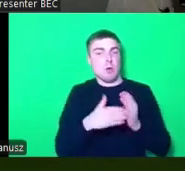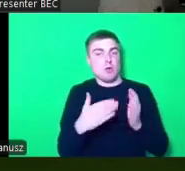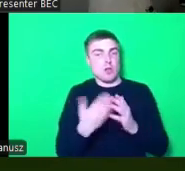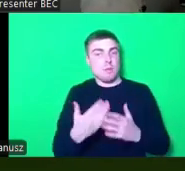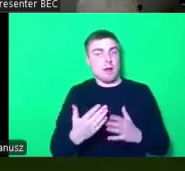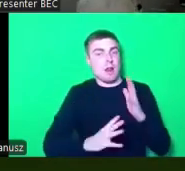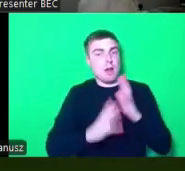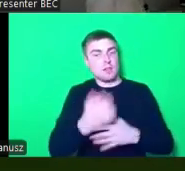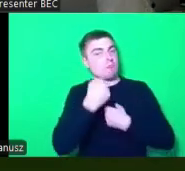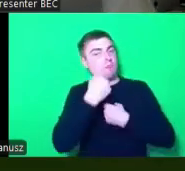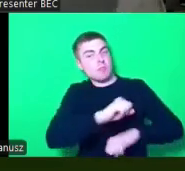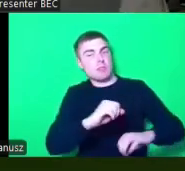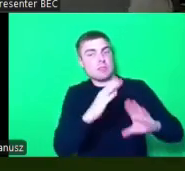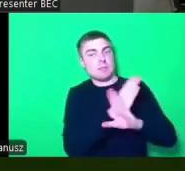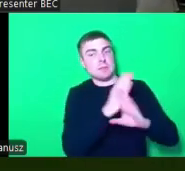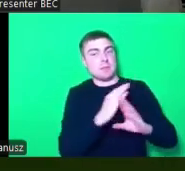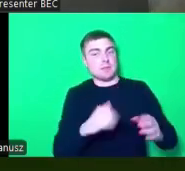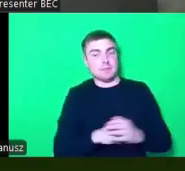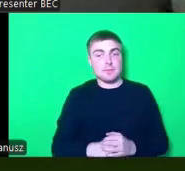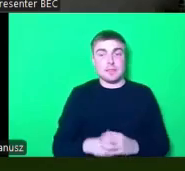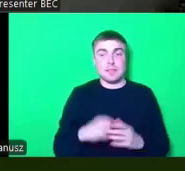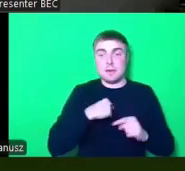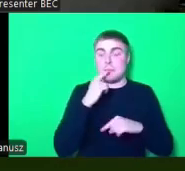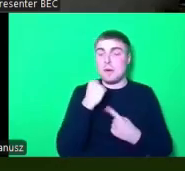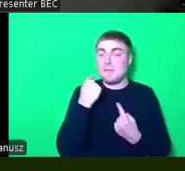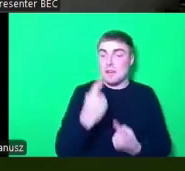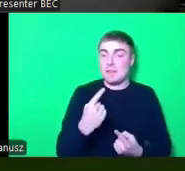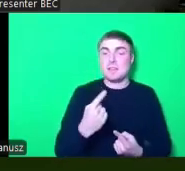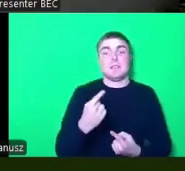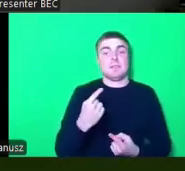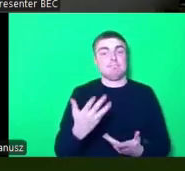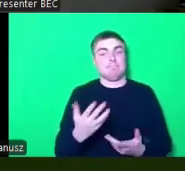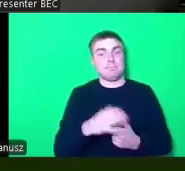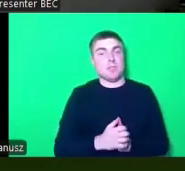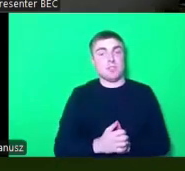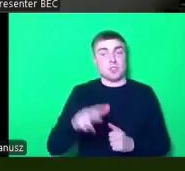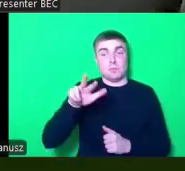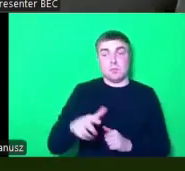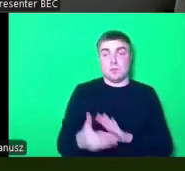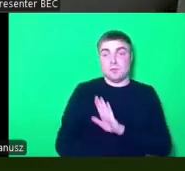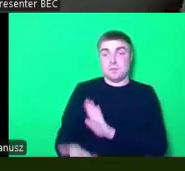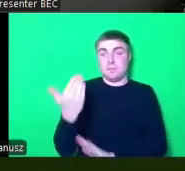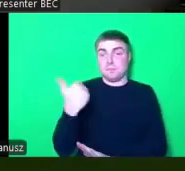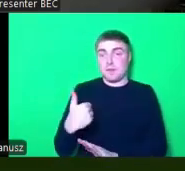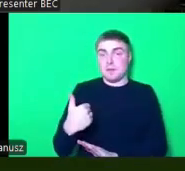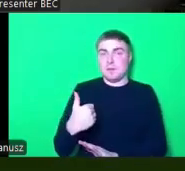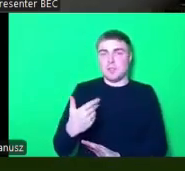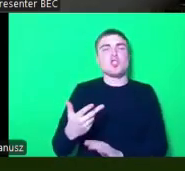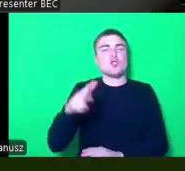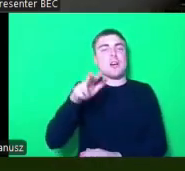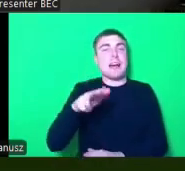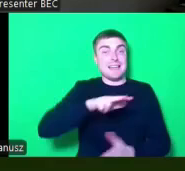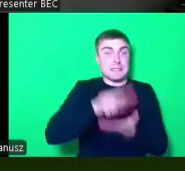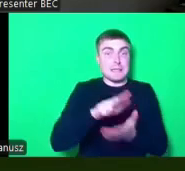implementation. I can tell you that 3 months before the approval of the European restoration law,